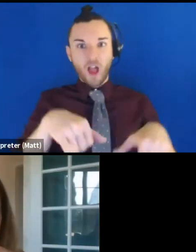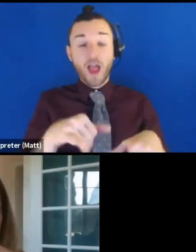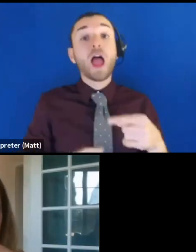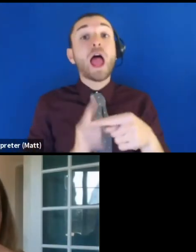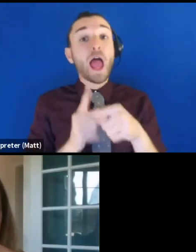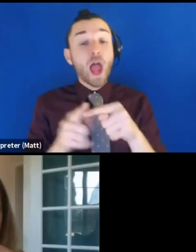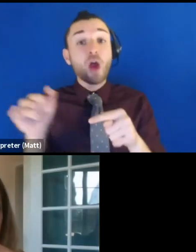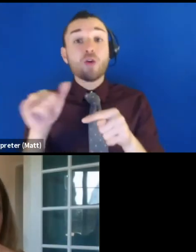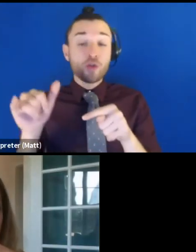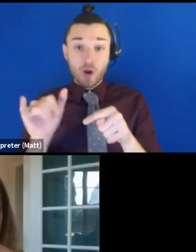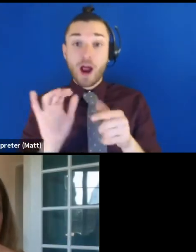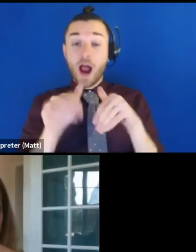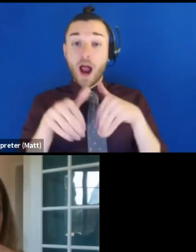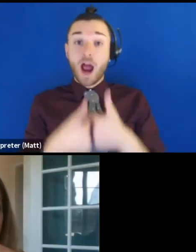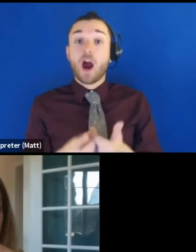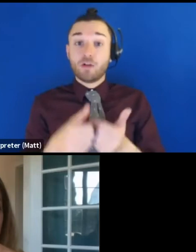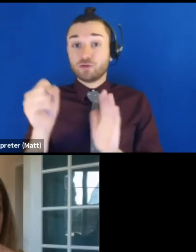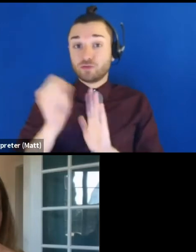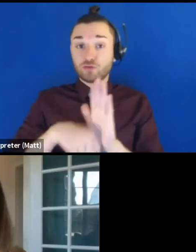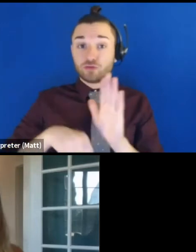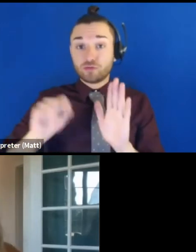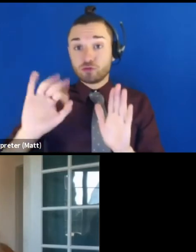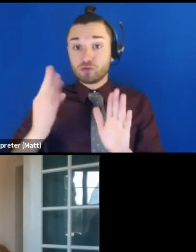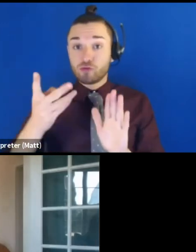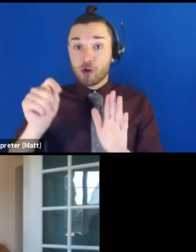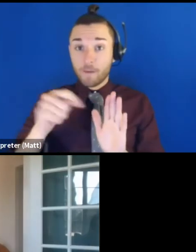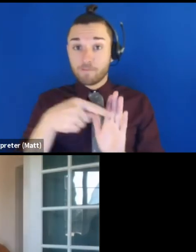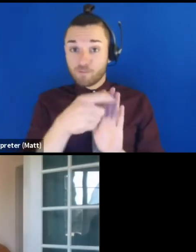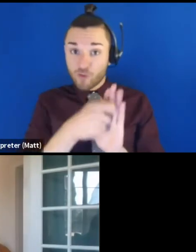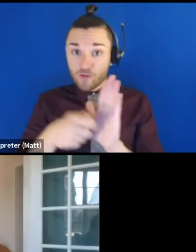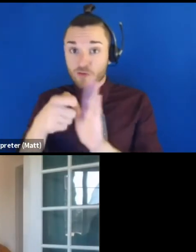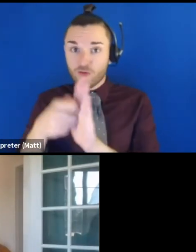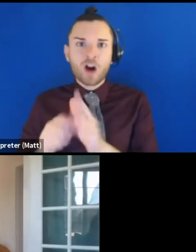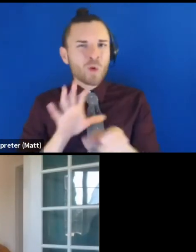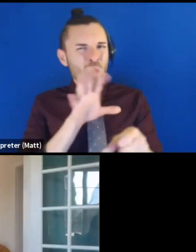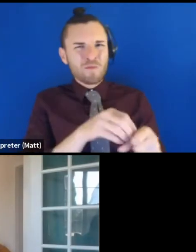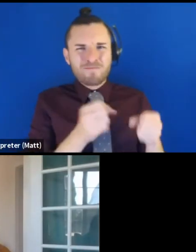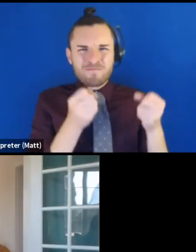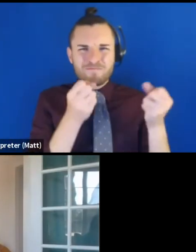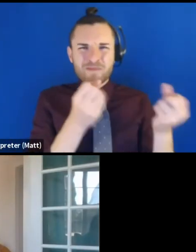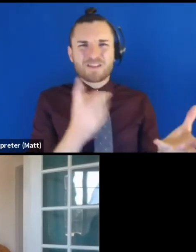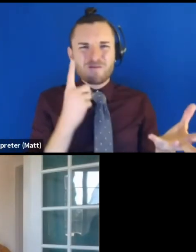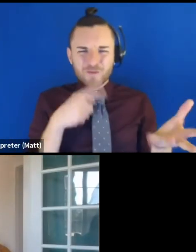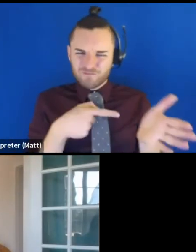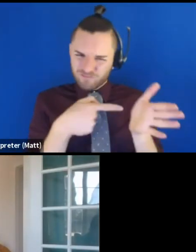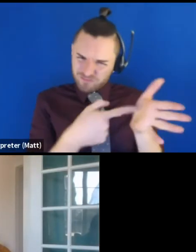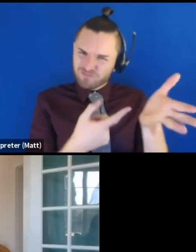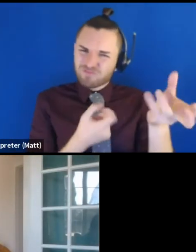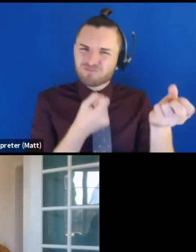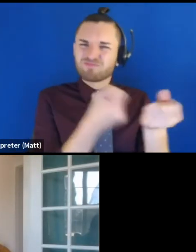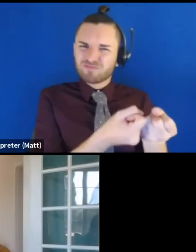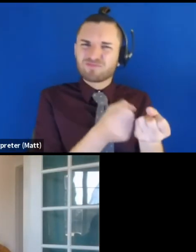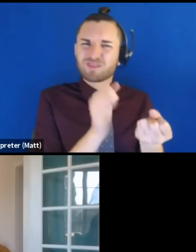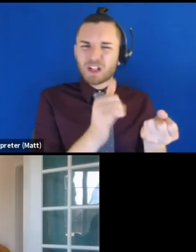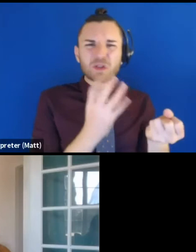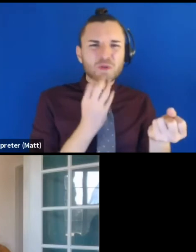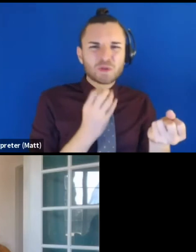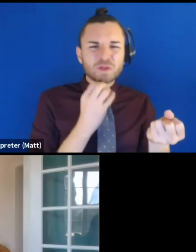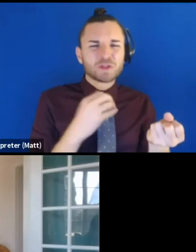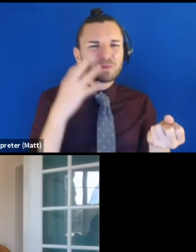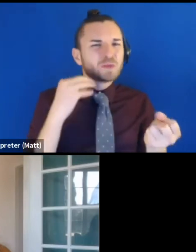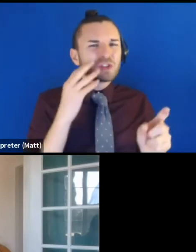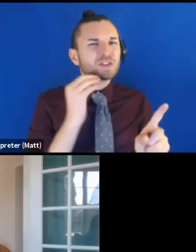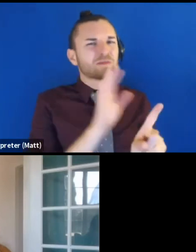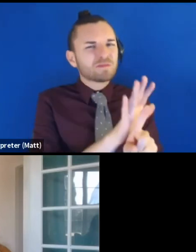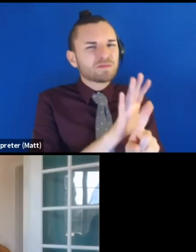Jewishness was expressed. But I actually think that it's like the manyness of this that's the exciting part, because it's freed up all